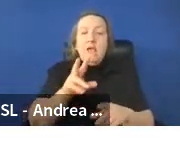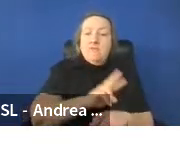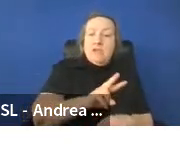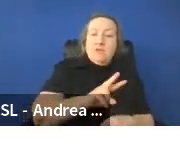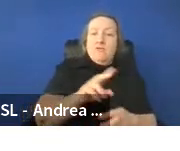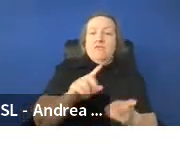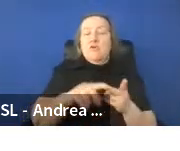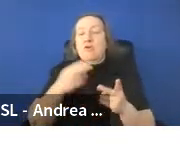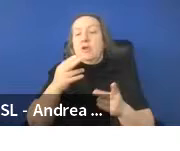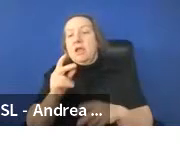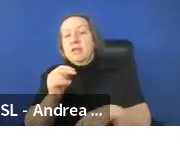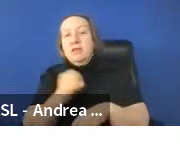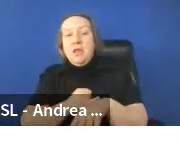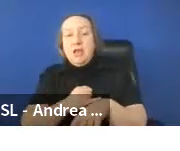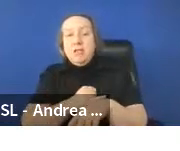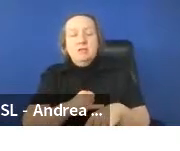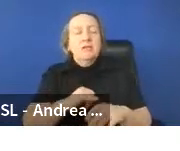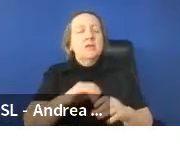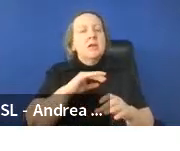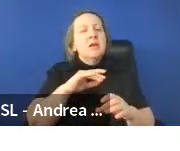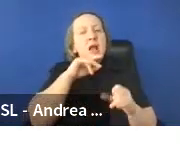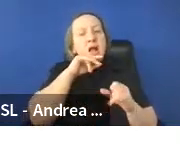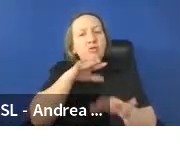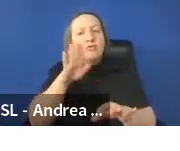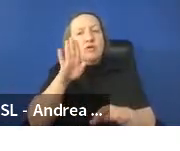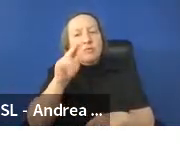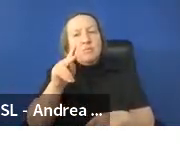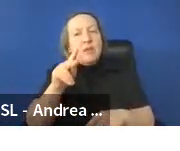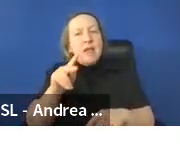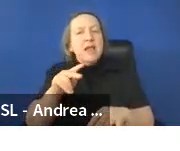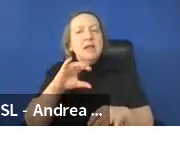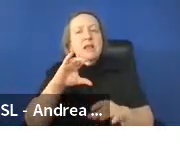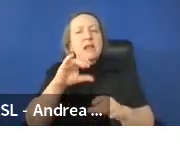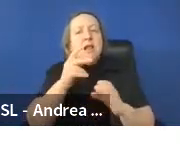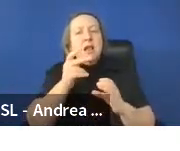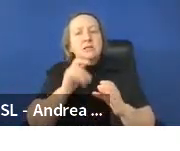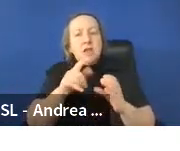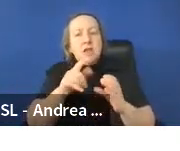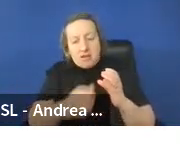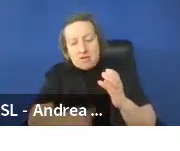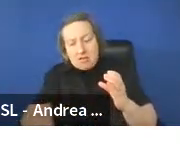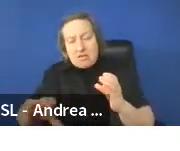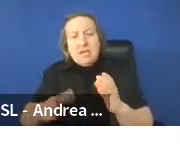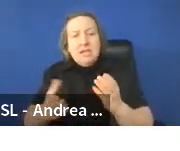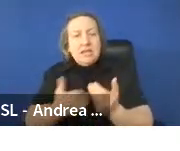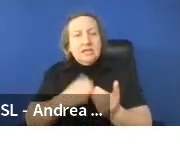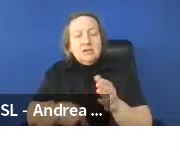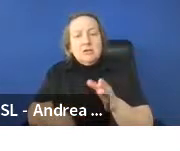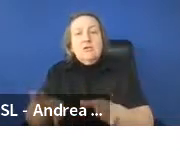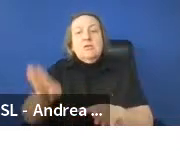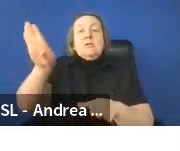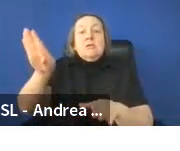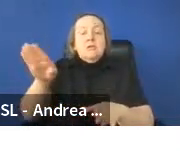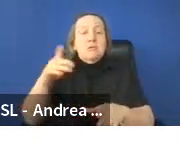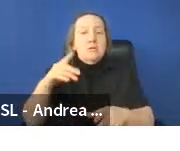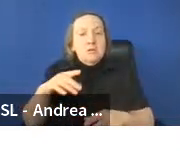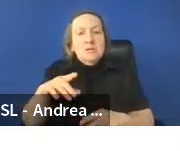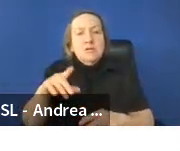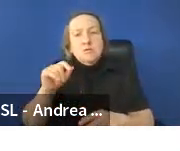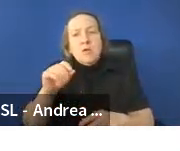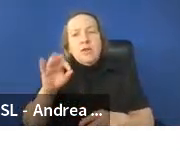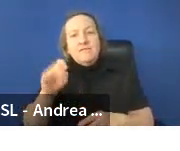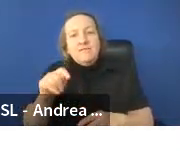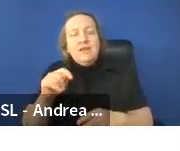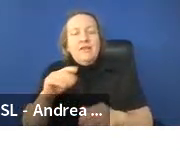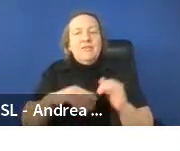At the riverbank, a tunnel, it's much easier to come up from a minus 20 feet at the riverbank for a tunnel than to come